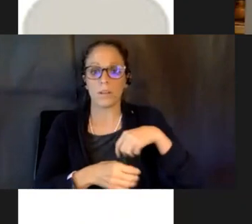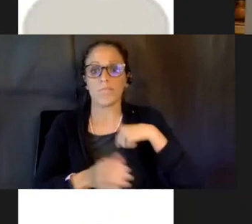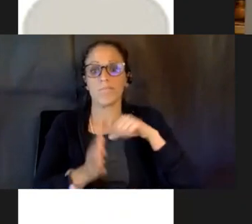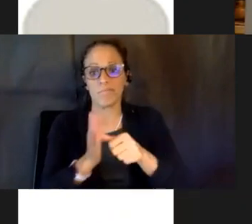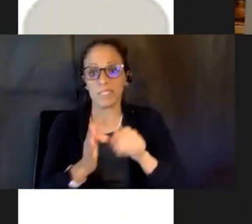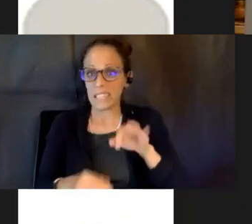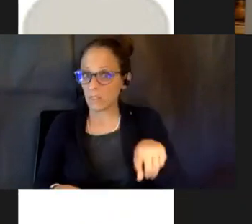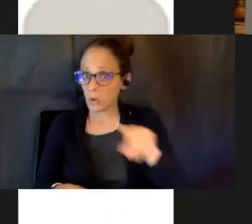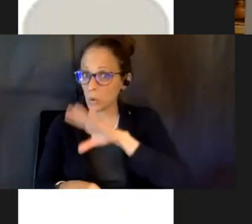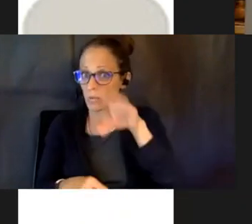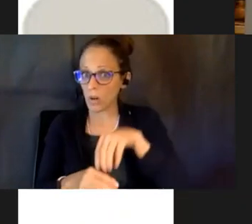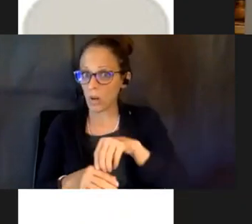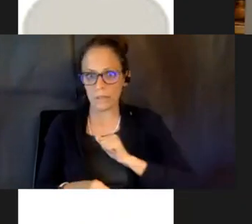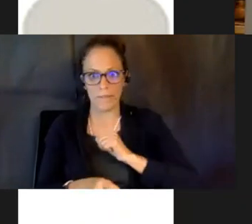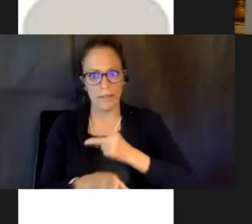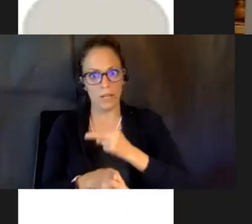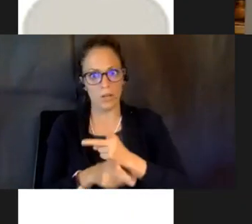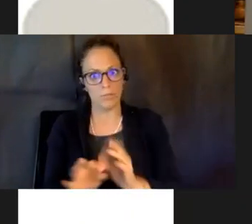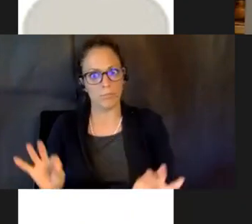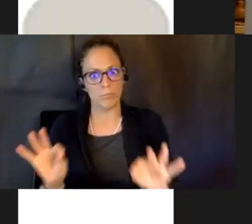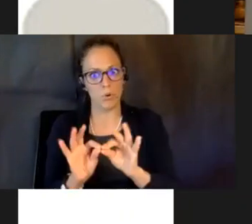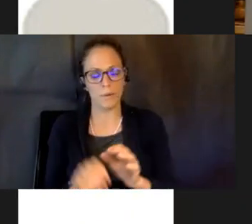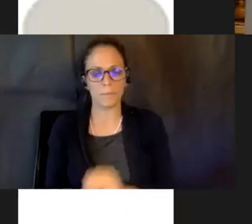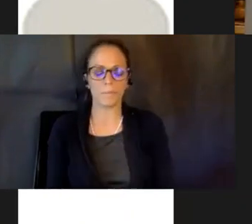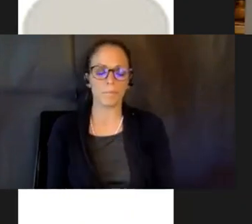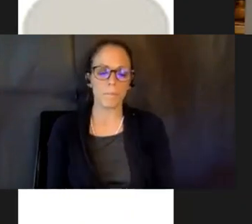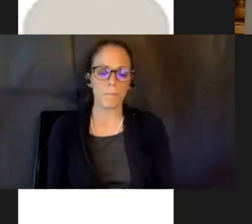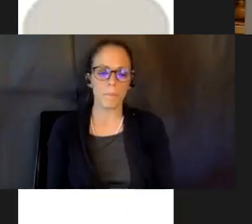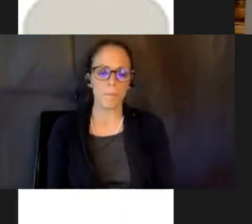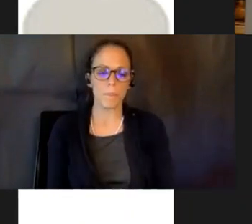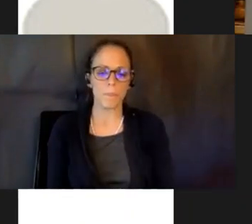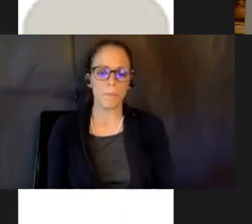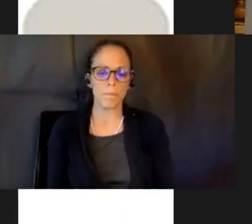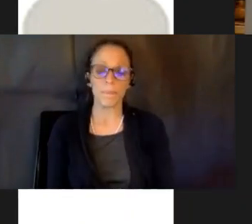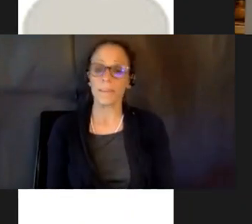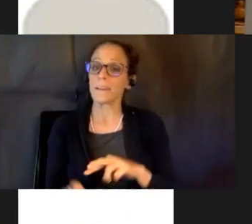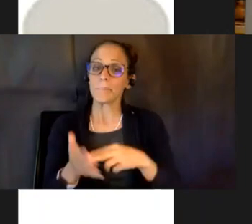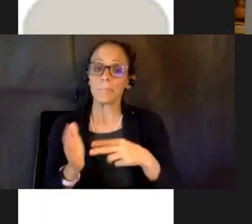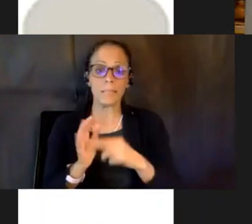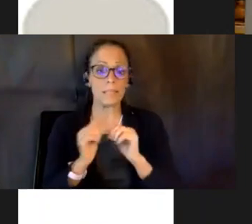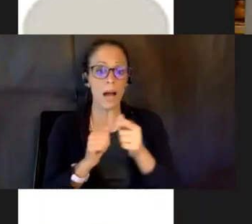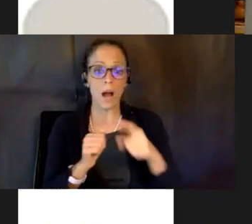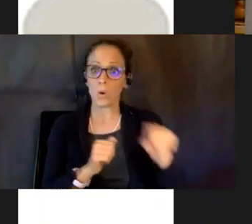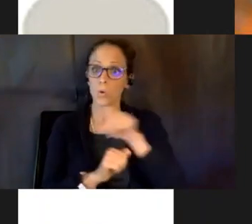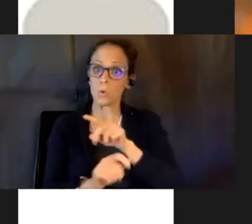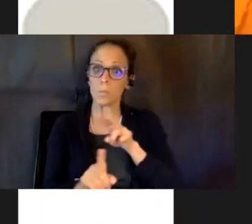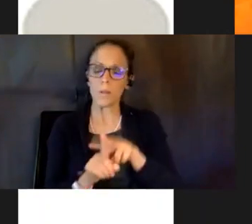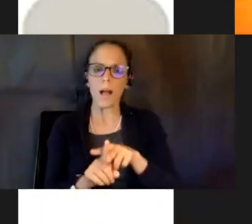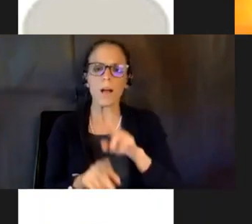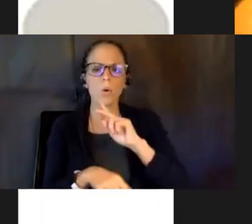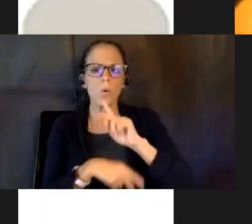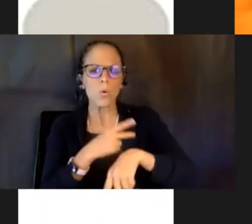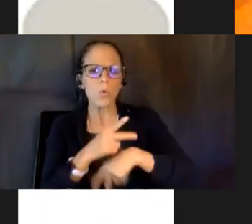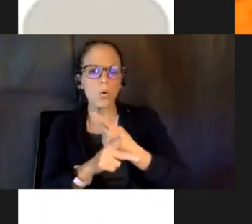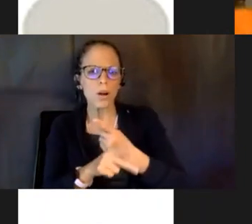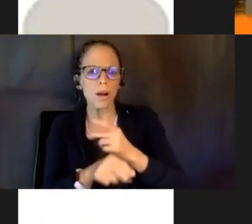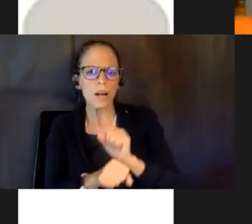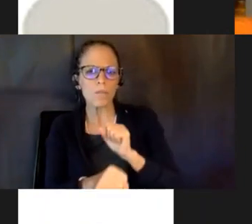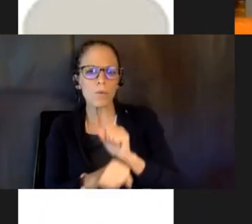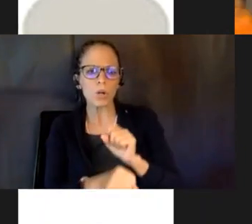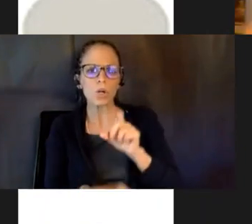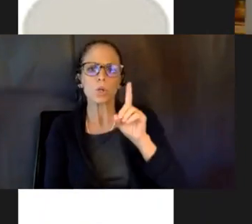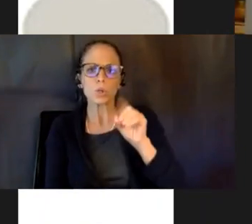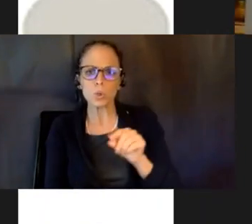But I would ask you to think about what is the work you want to do, not what is the work is there, you know, out there, how can you get